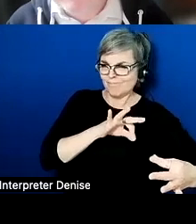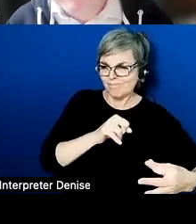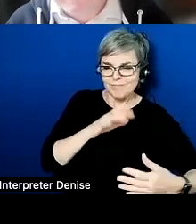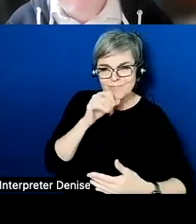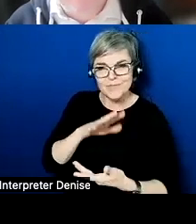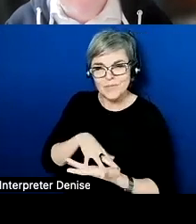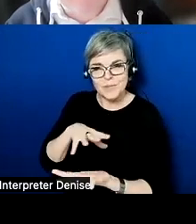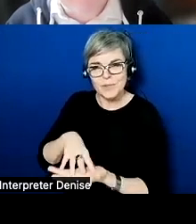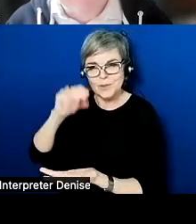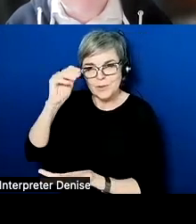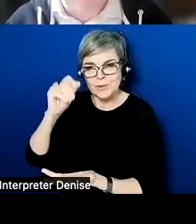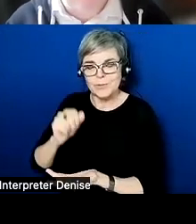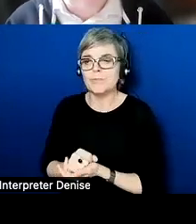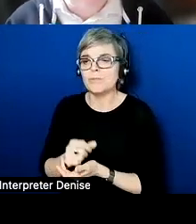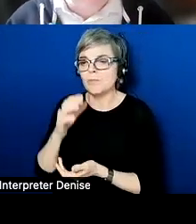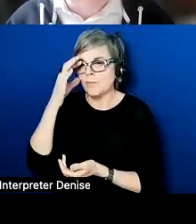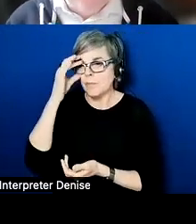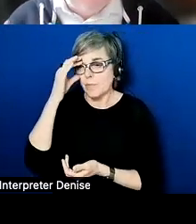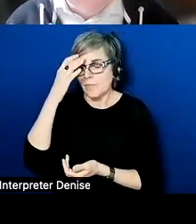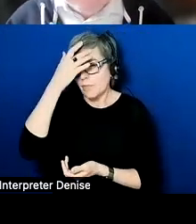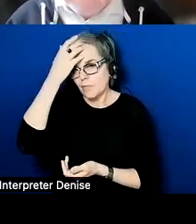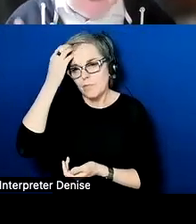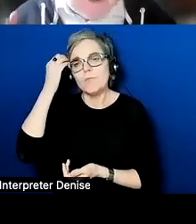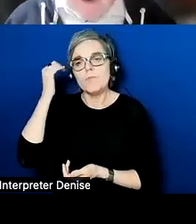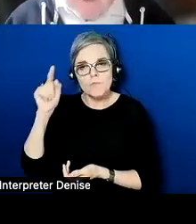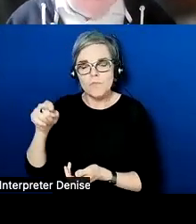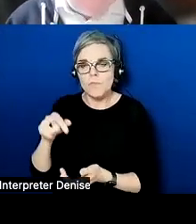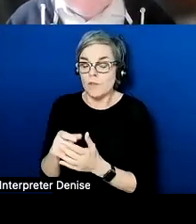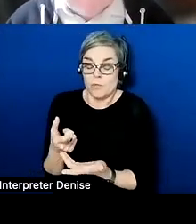deaf blindness that I've learned from, the best is